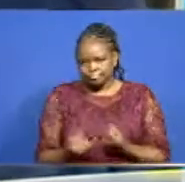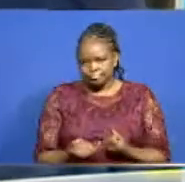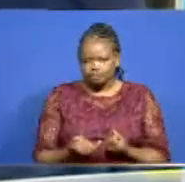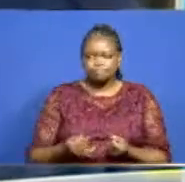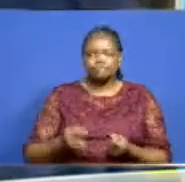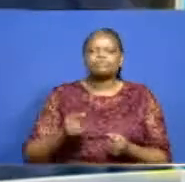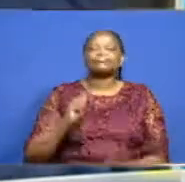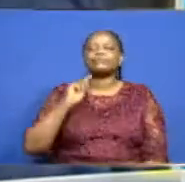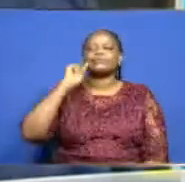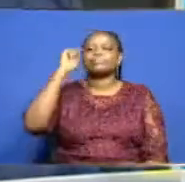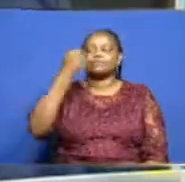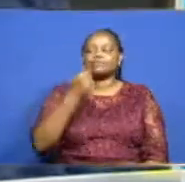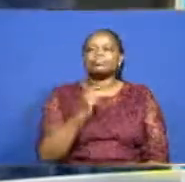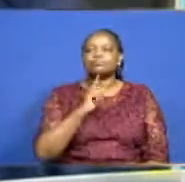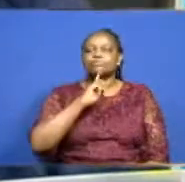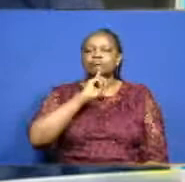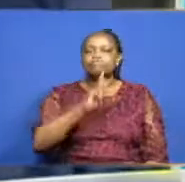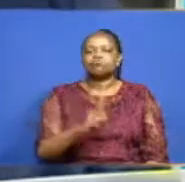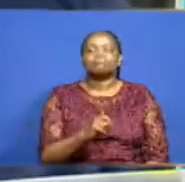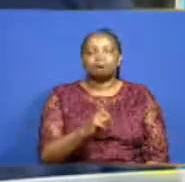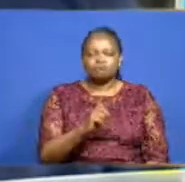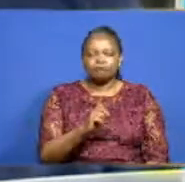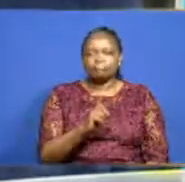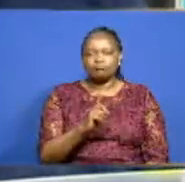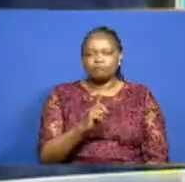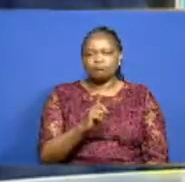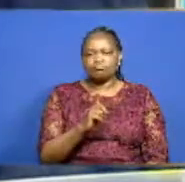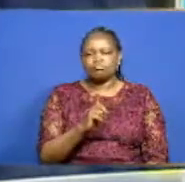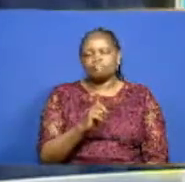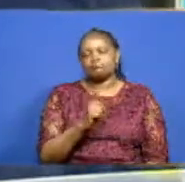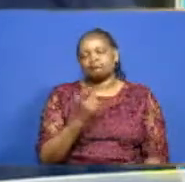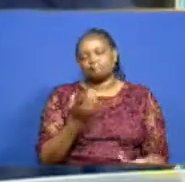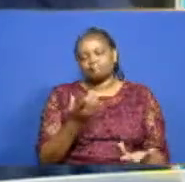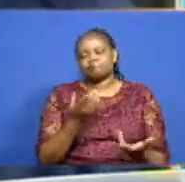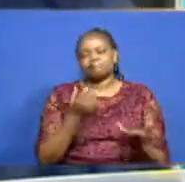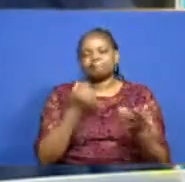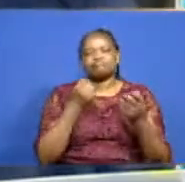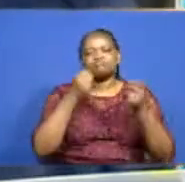week of 16th March 2020, between 16th of March and